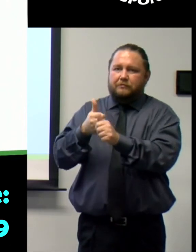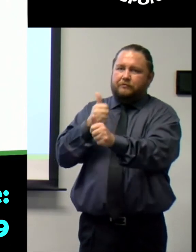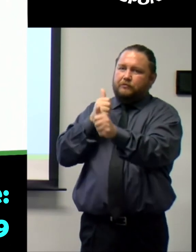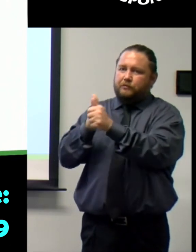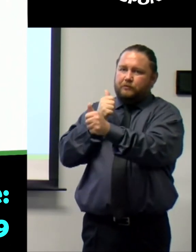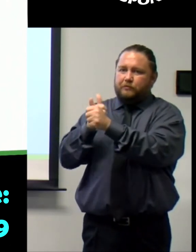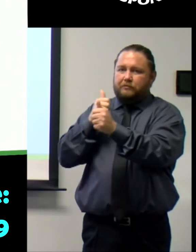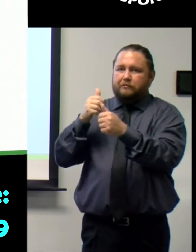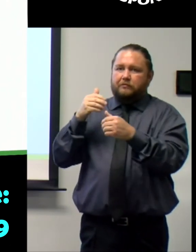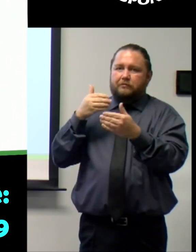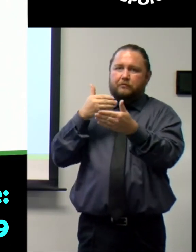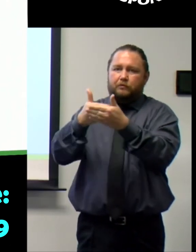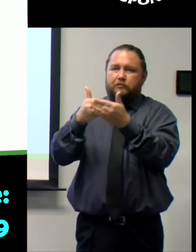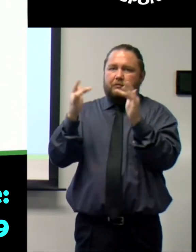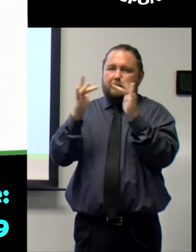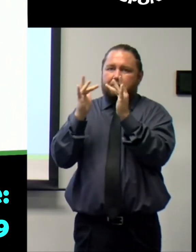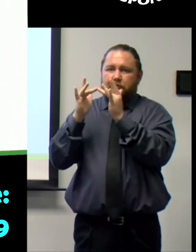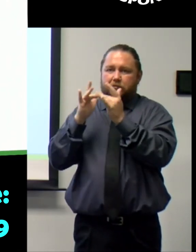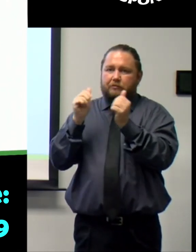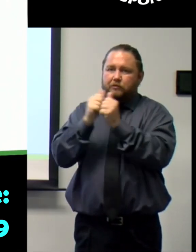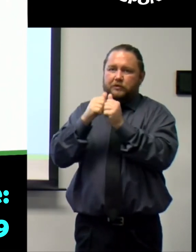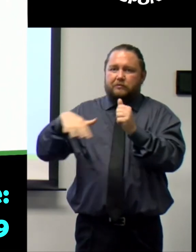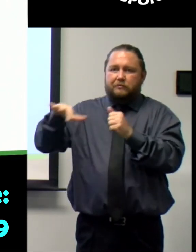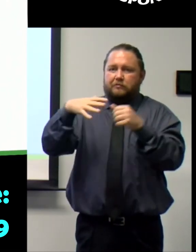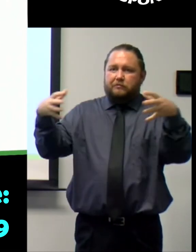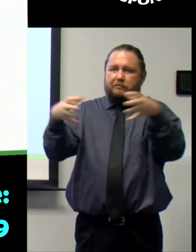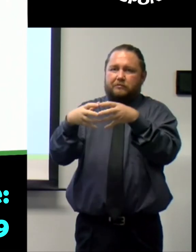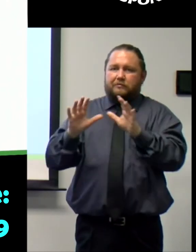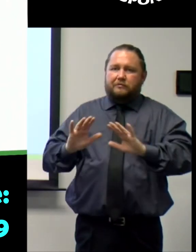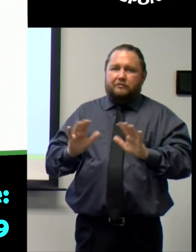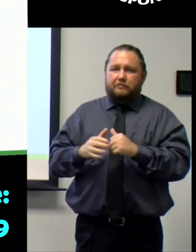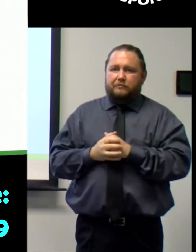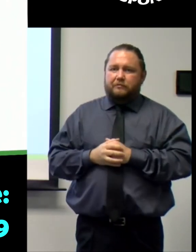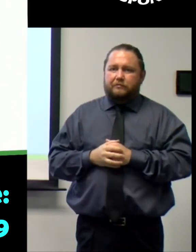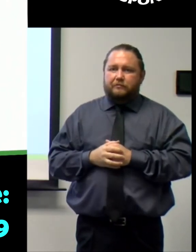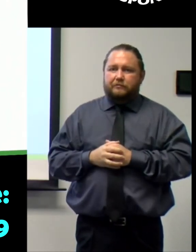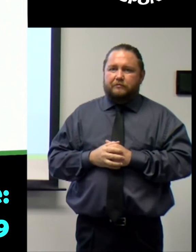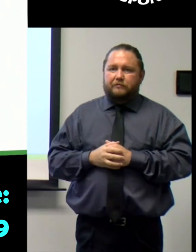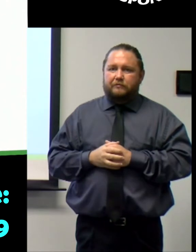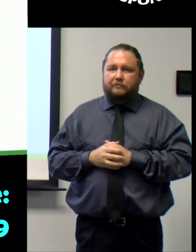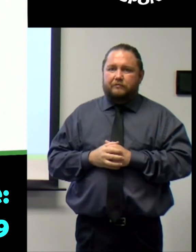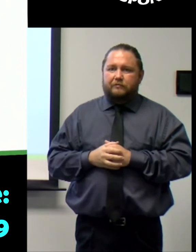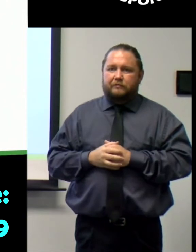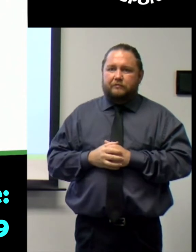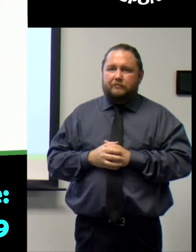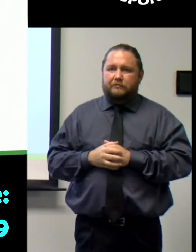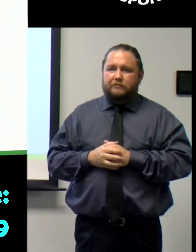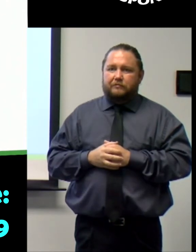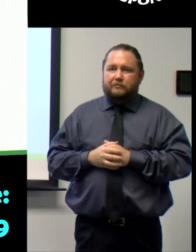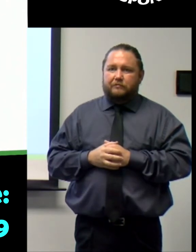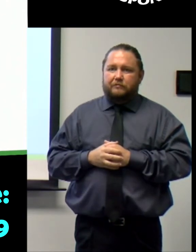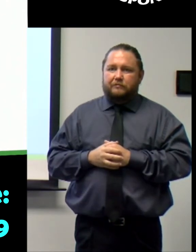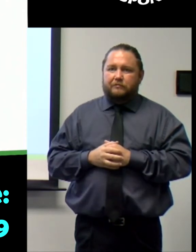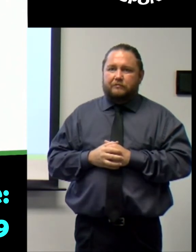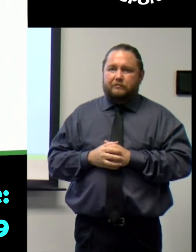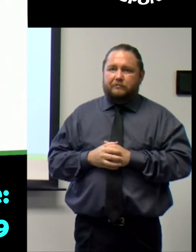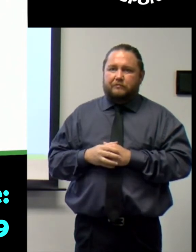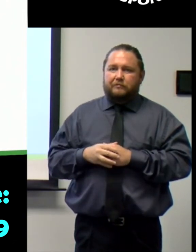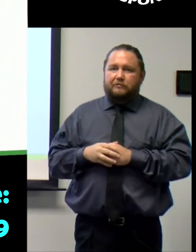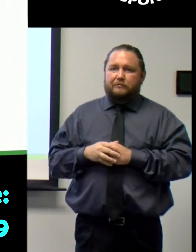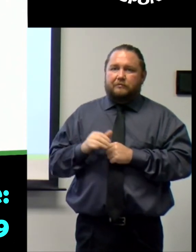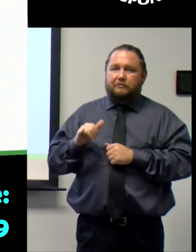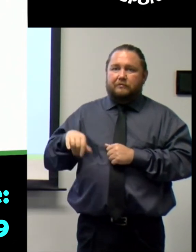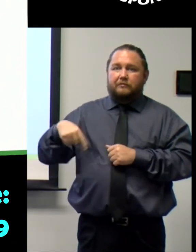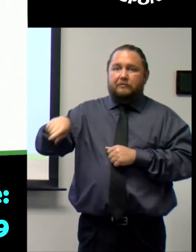not individuals that are in your household or in your family that you've been around, you want to make sure that you maintain that social distancing, because